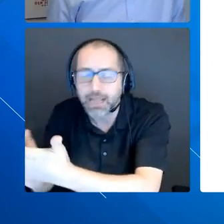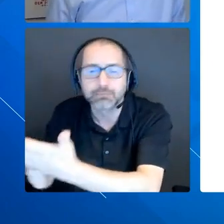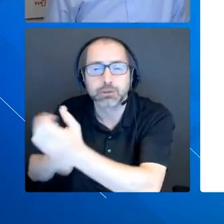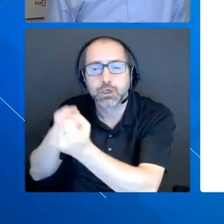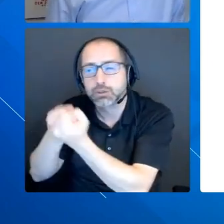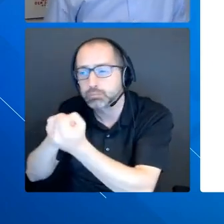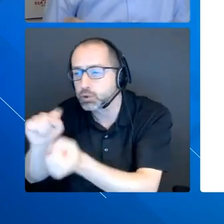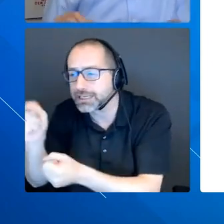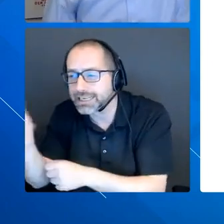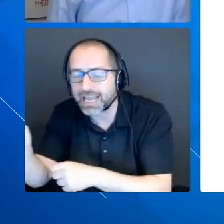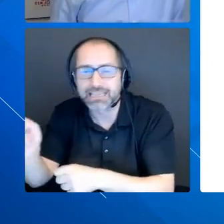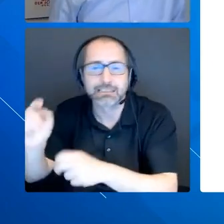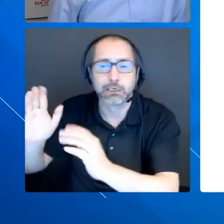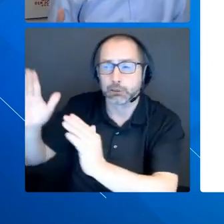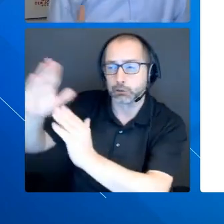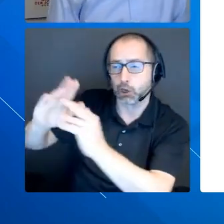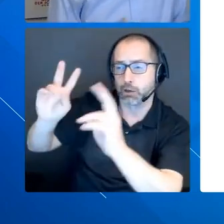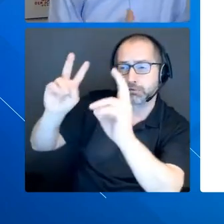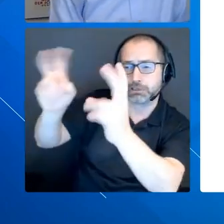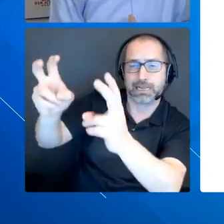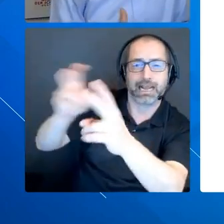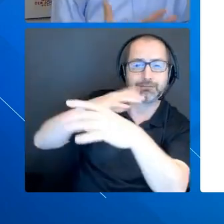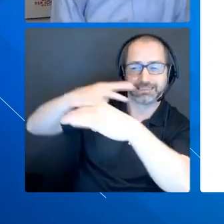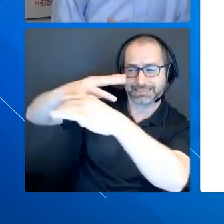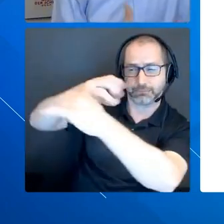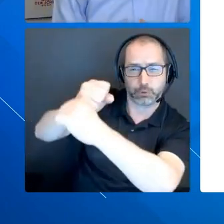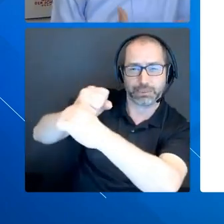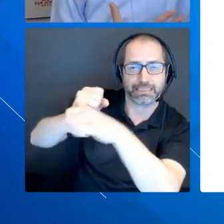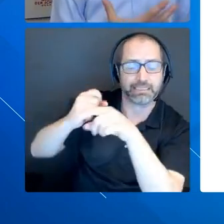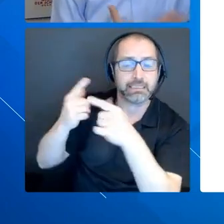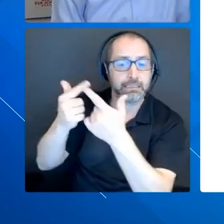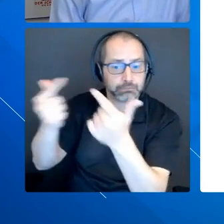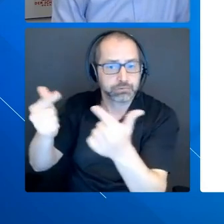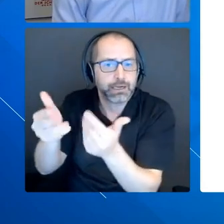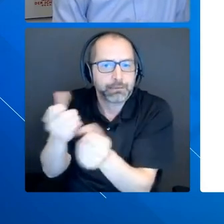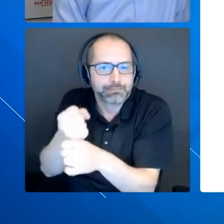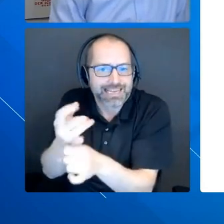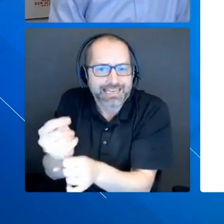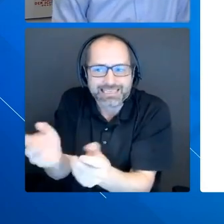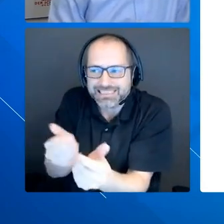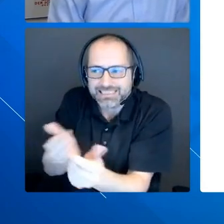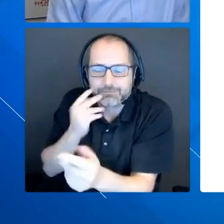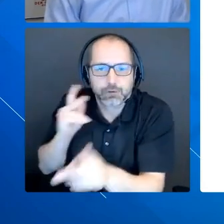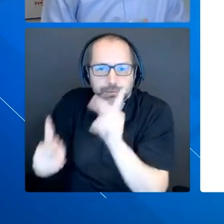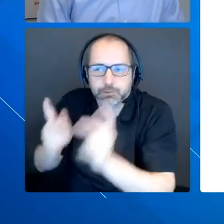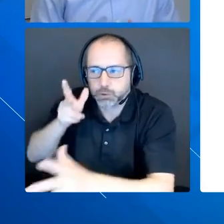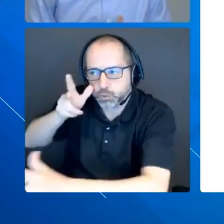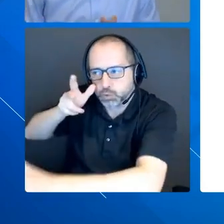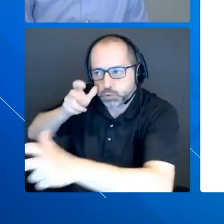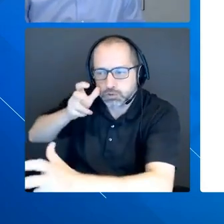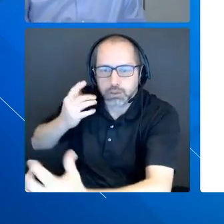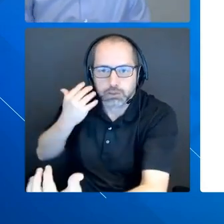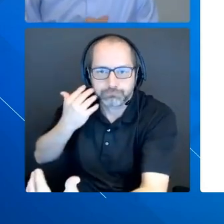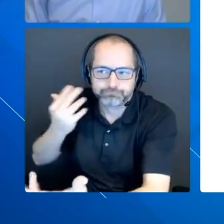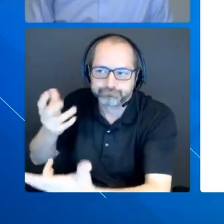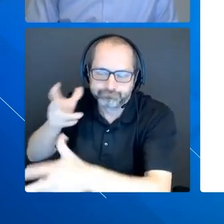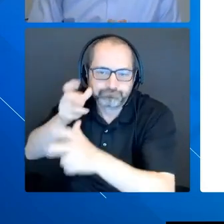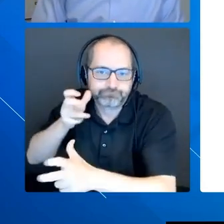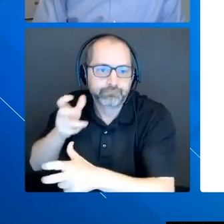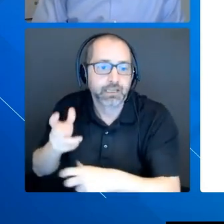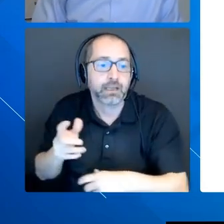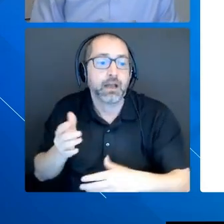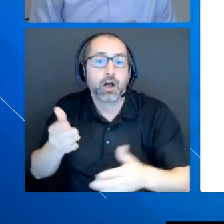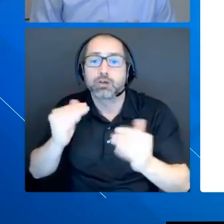summary at the top. Make it a little bit easier for people to consume. I will also mention